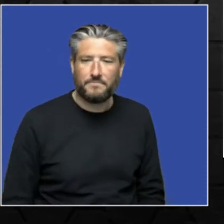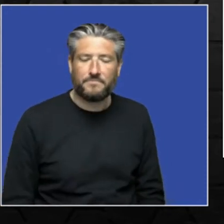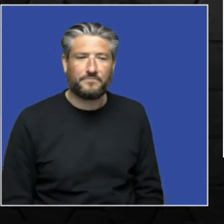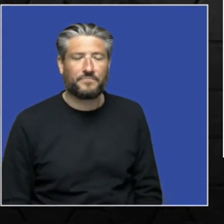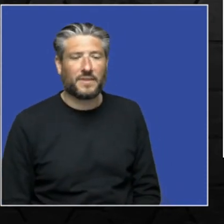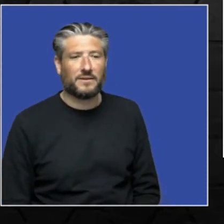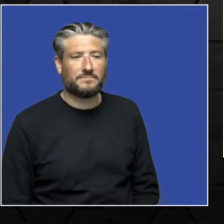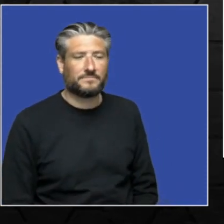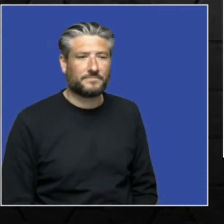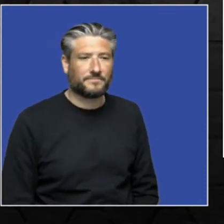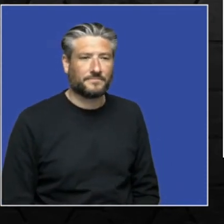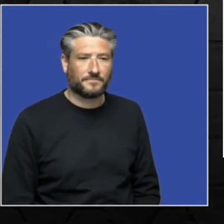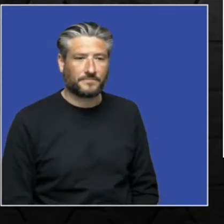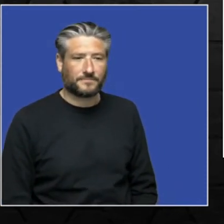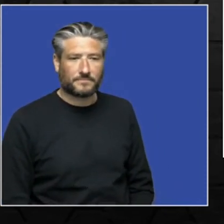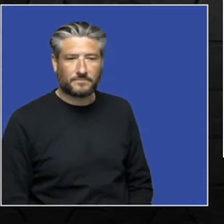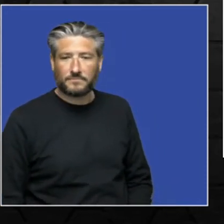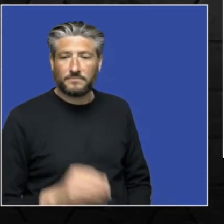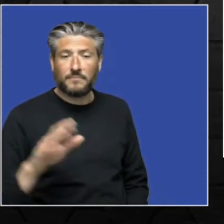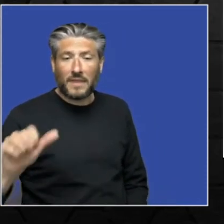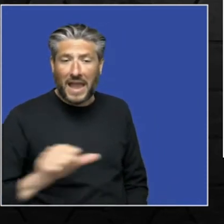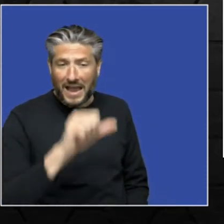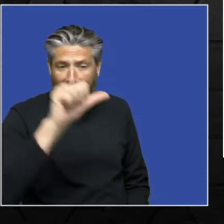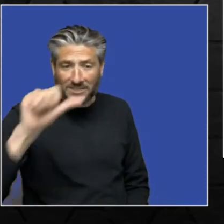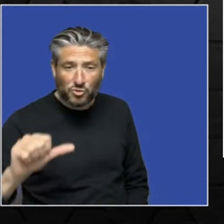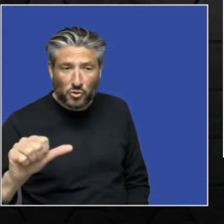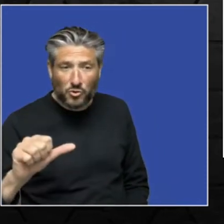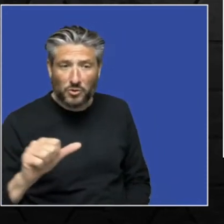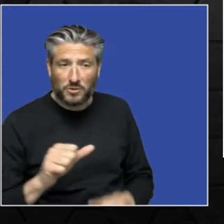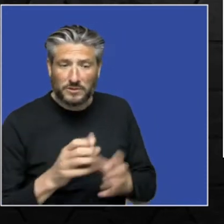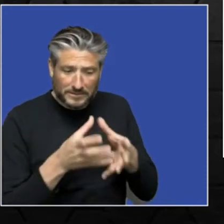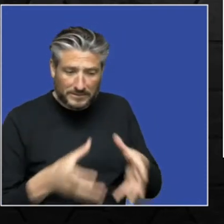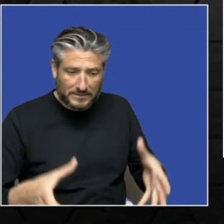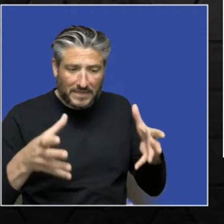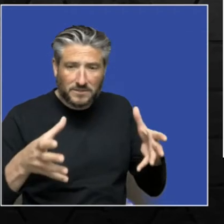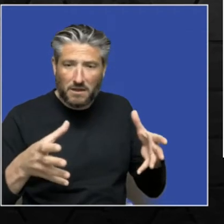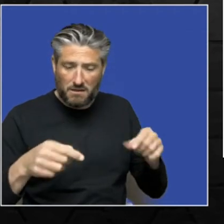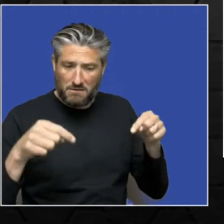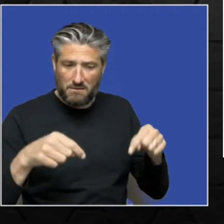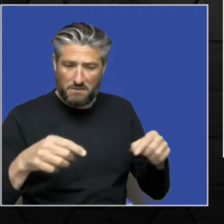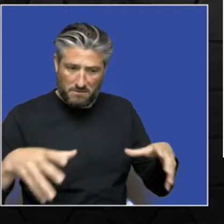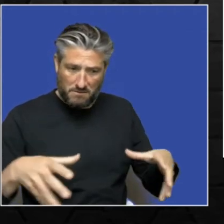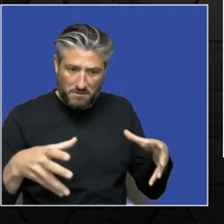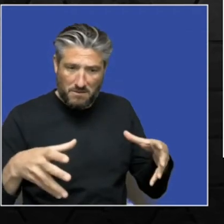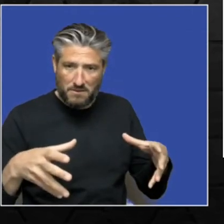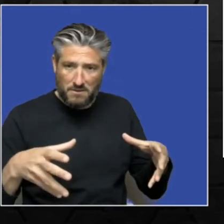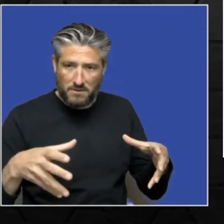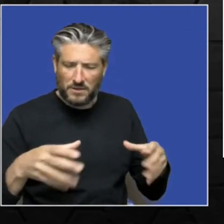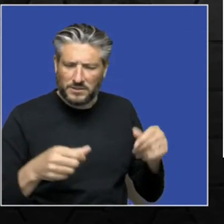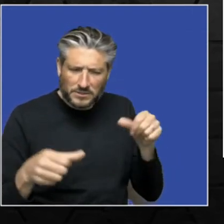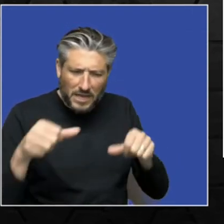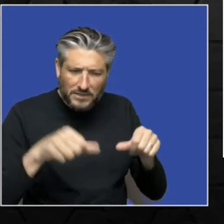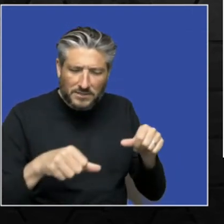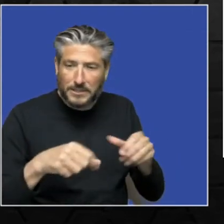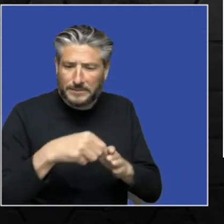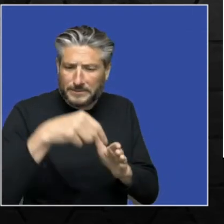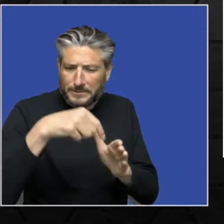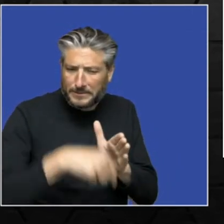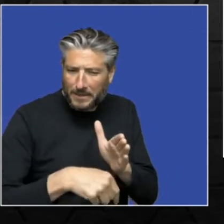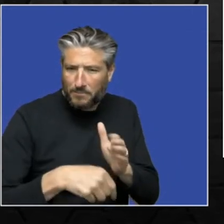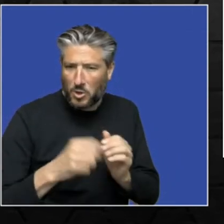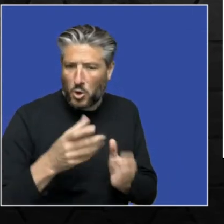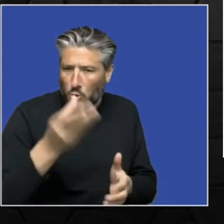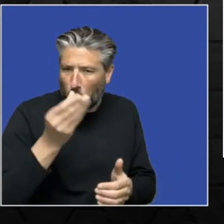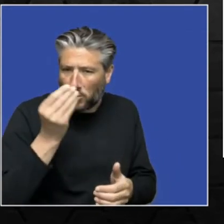even on your Azure data science virtual machines, right? So once you have your data science VMs or your deep learning VMs, on top of that also you can have all